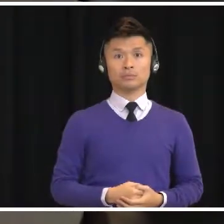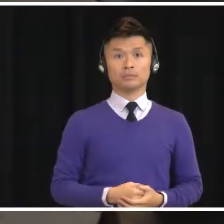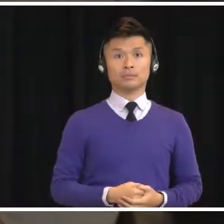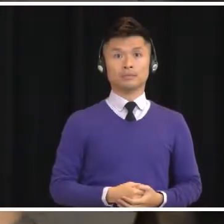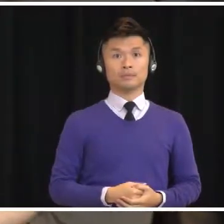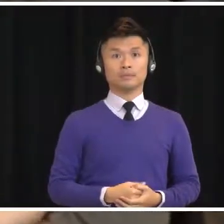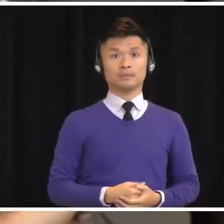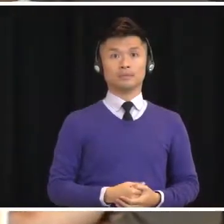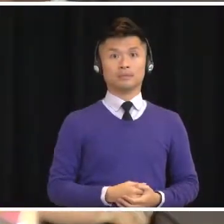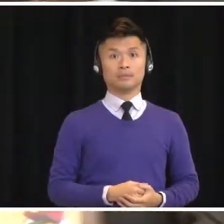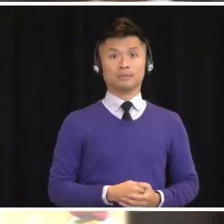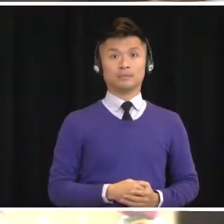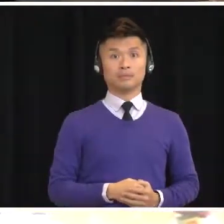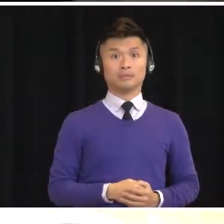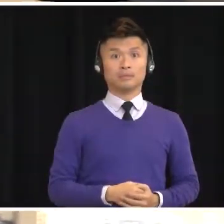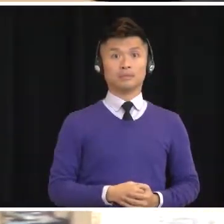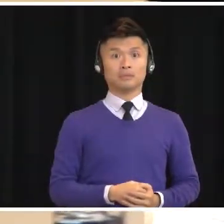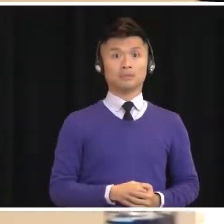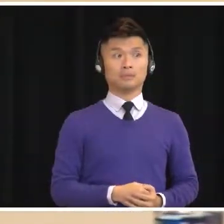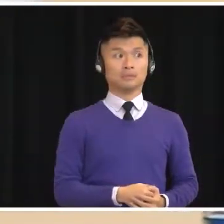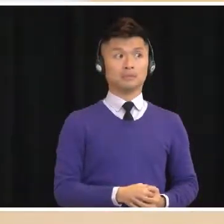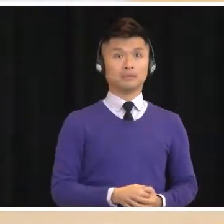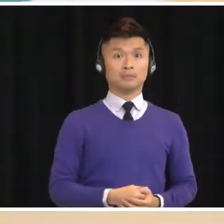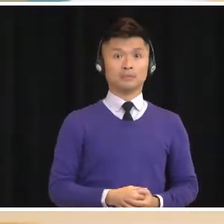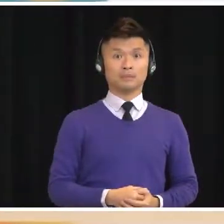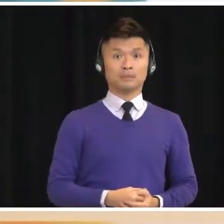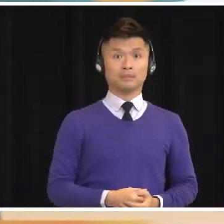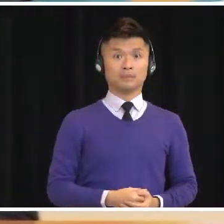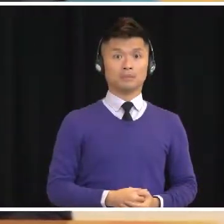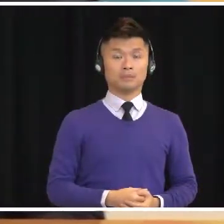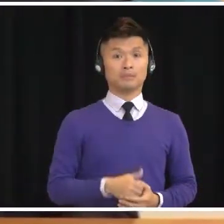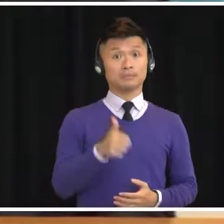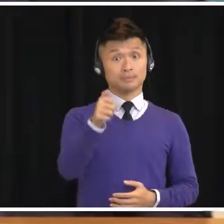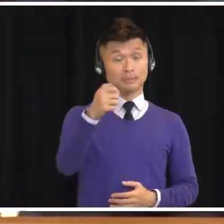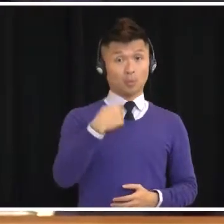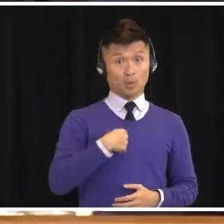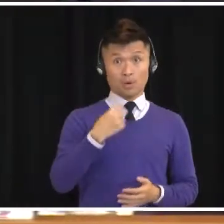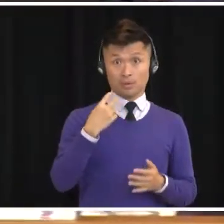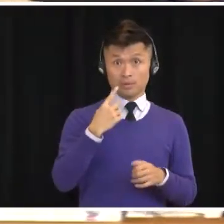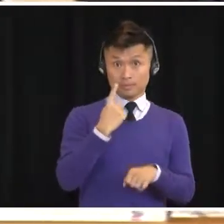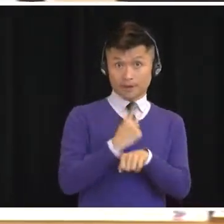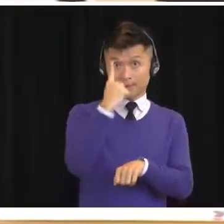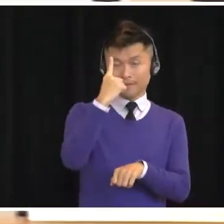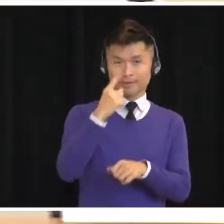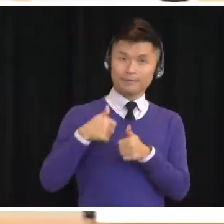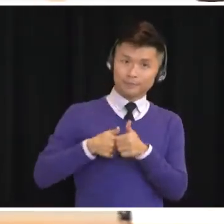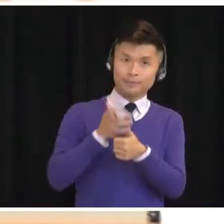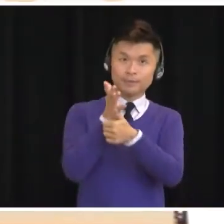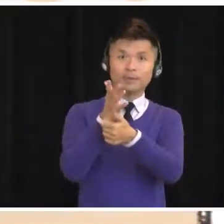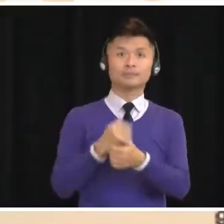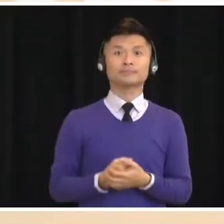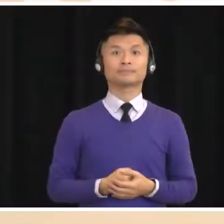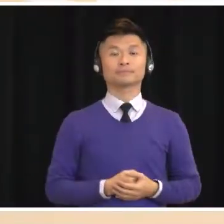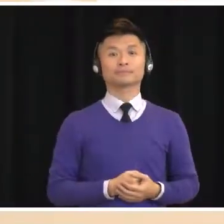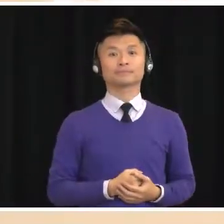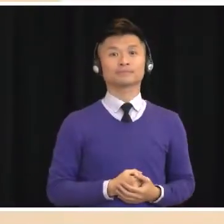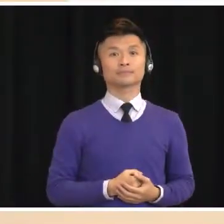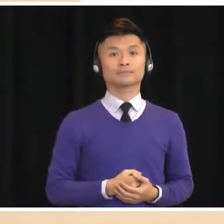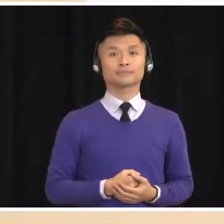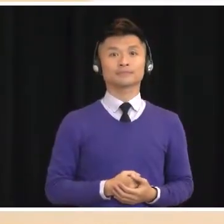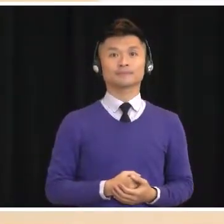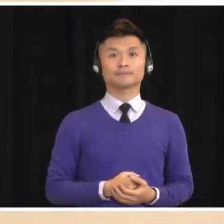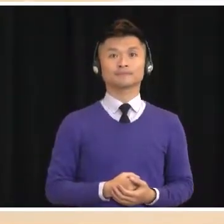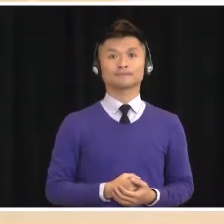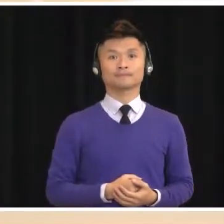Thank you. And there is just one short follow-up question on the legal proceedings and the right of the child